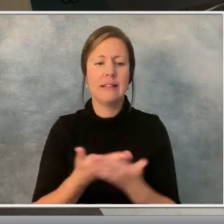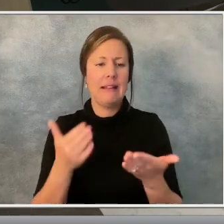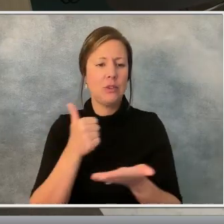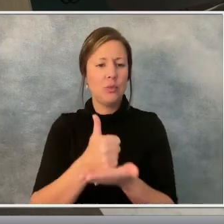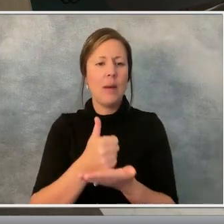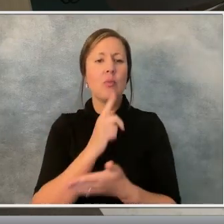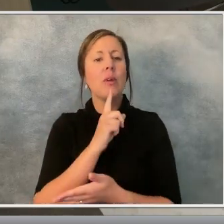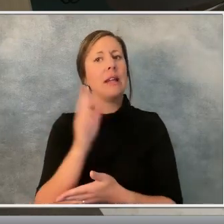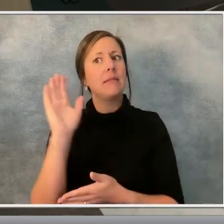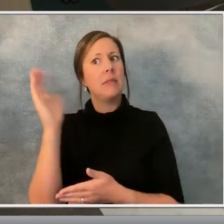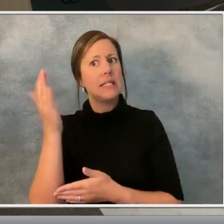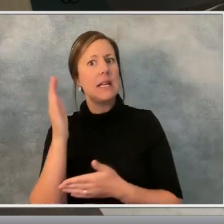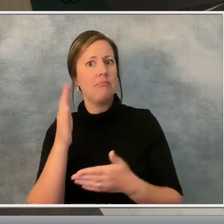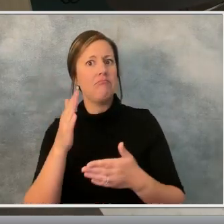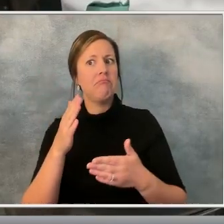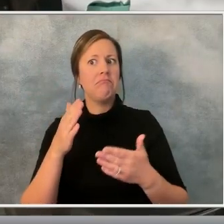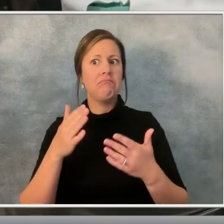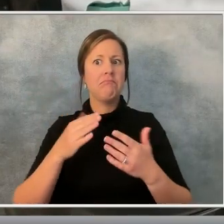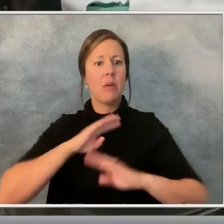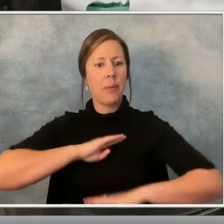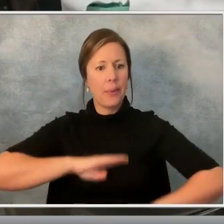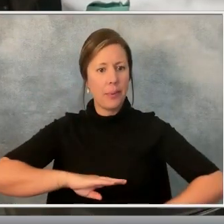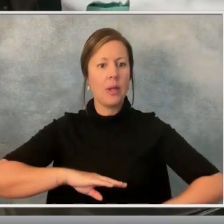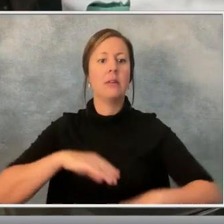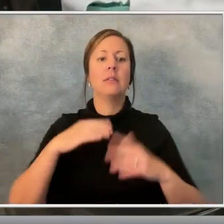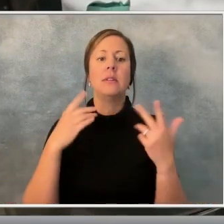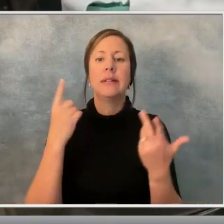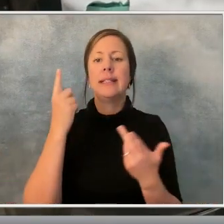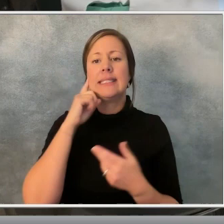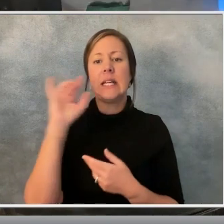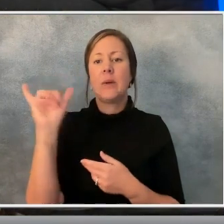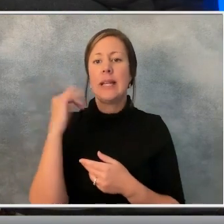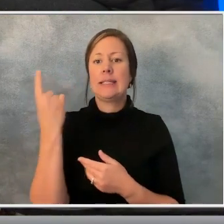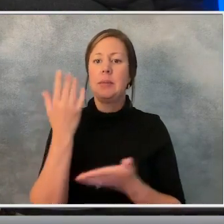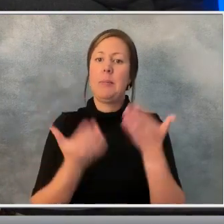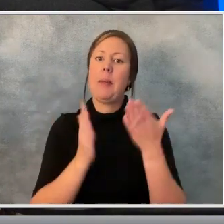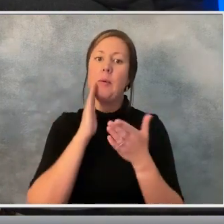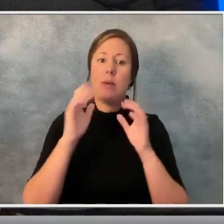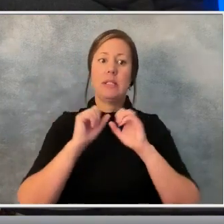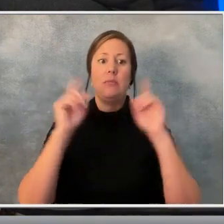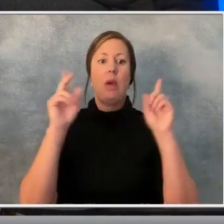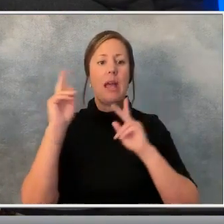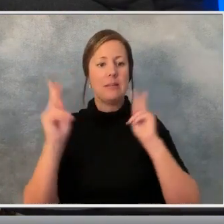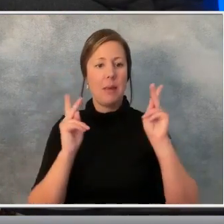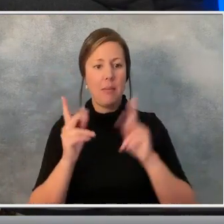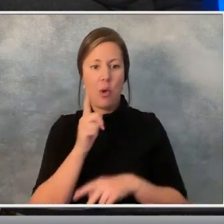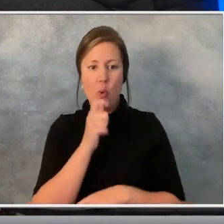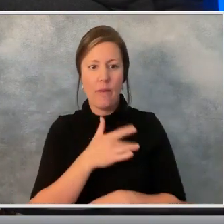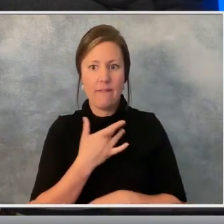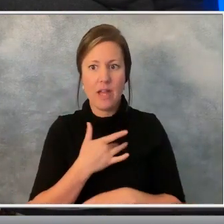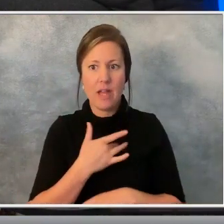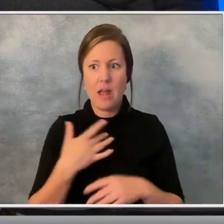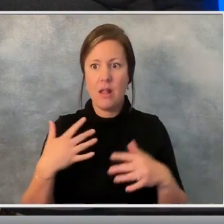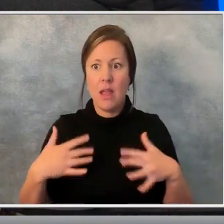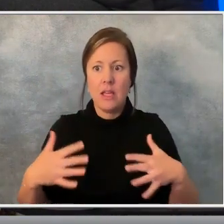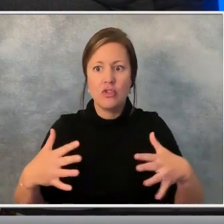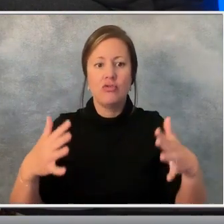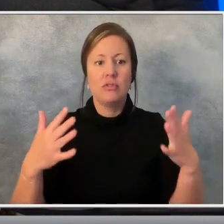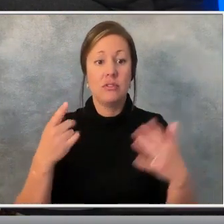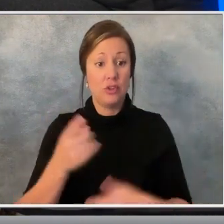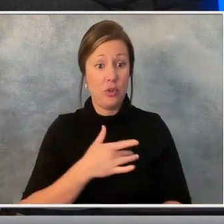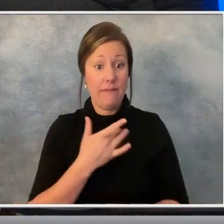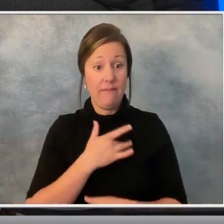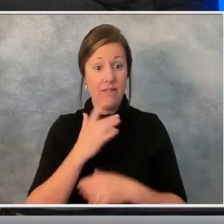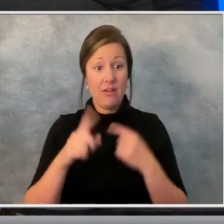reassuring. It sounded like something that might surprise patients who were coming in all anxious. Do you find that once you tell people what their